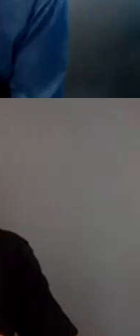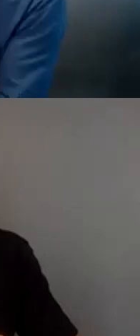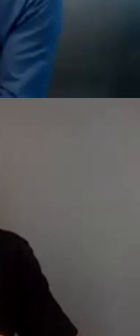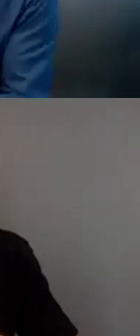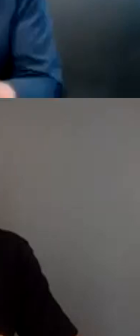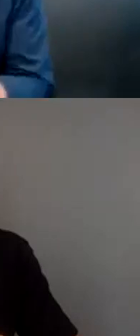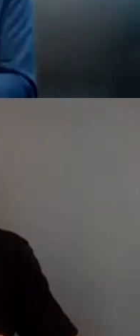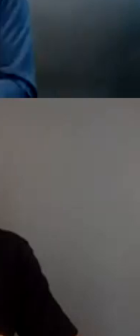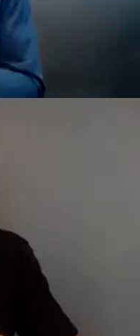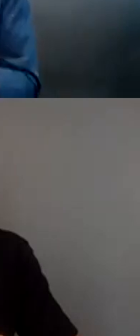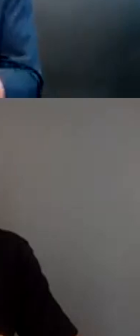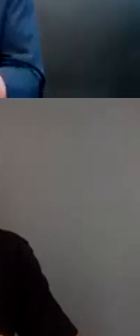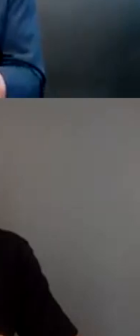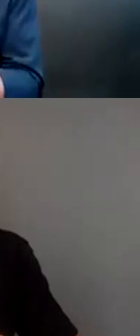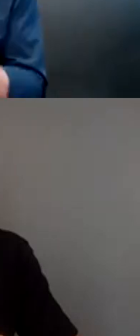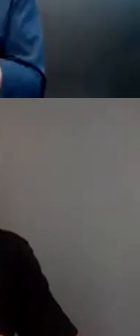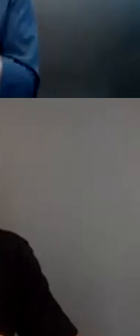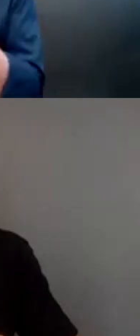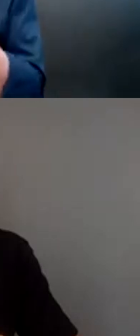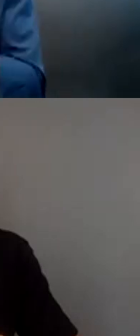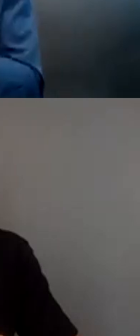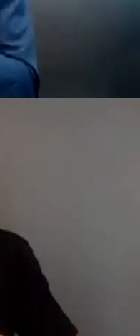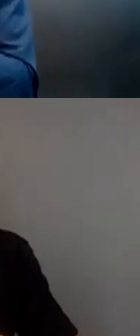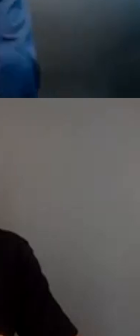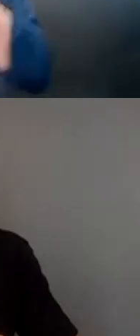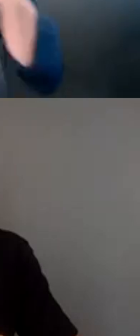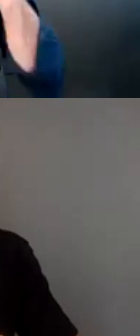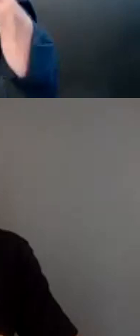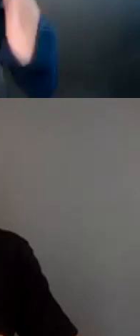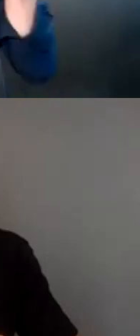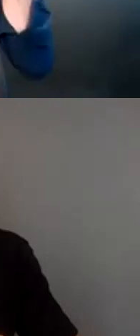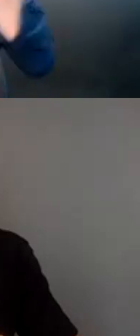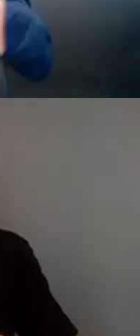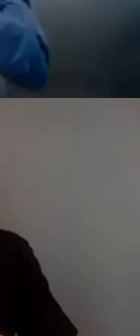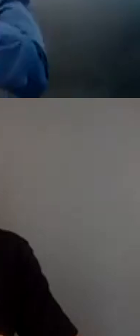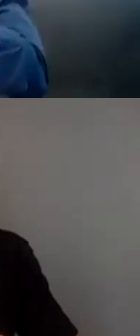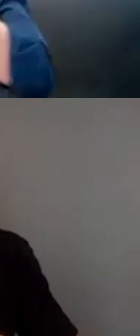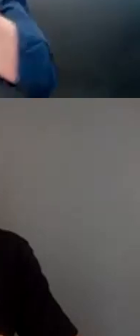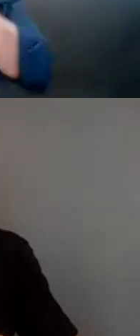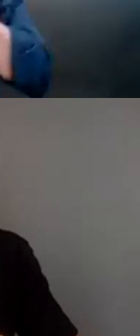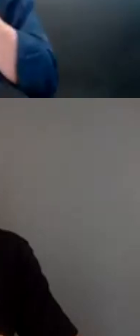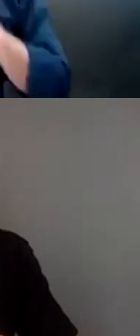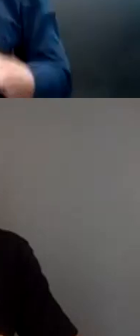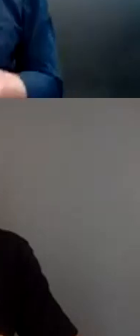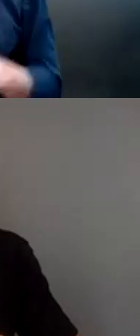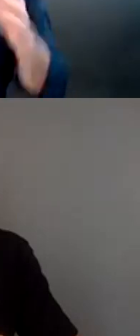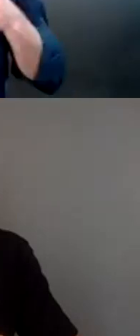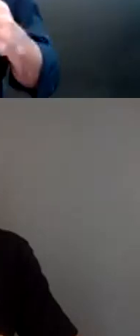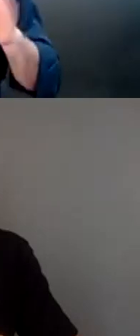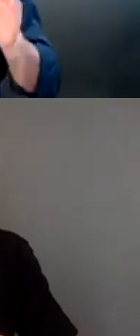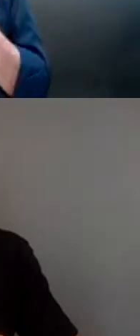are things that are driving people to us now, actually, because they know things need to change. So Margaret, did you want